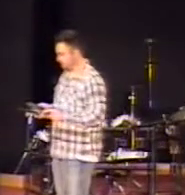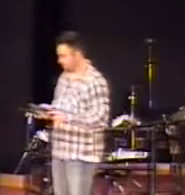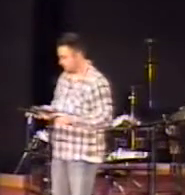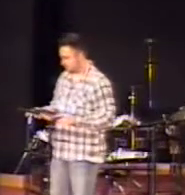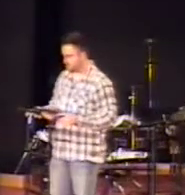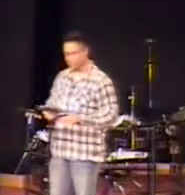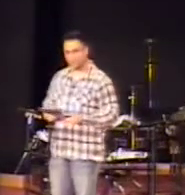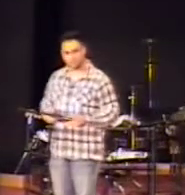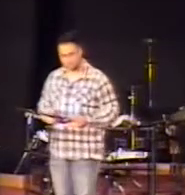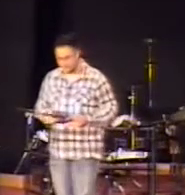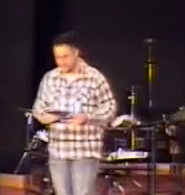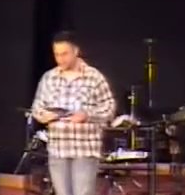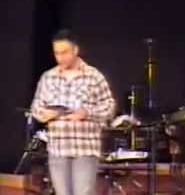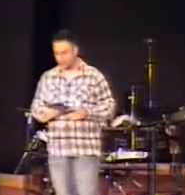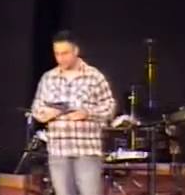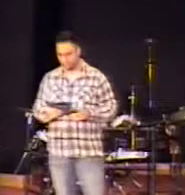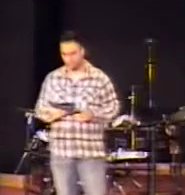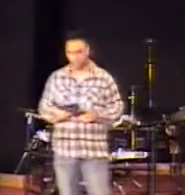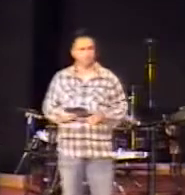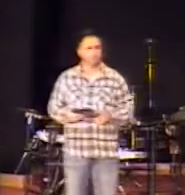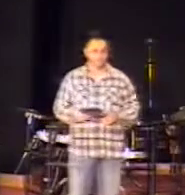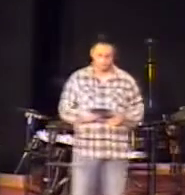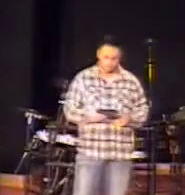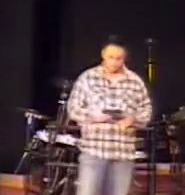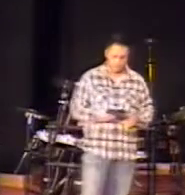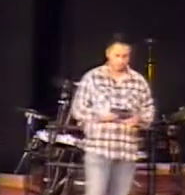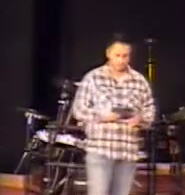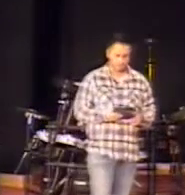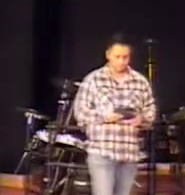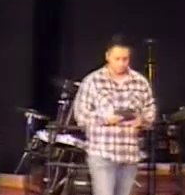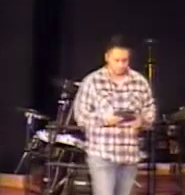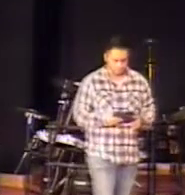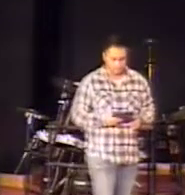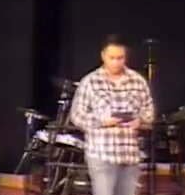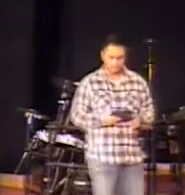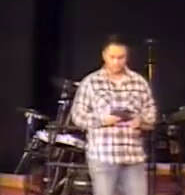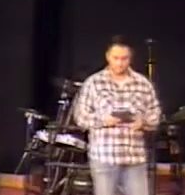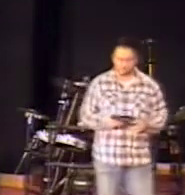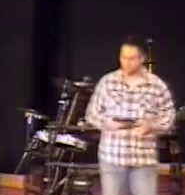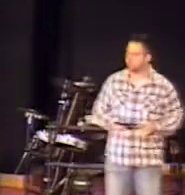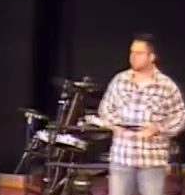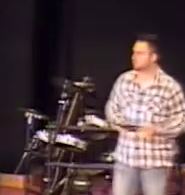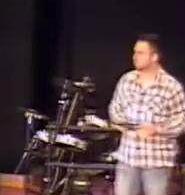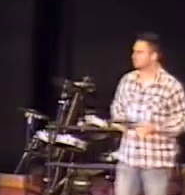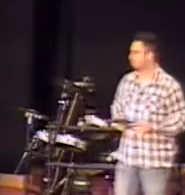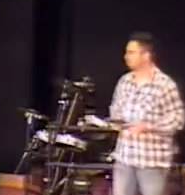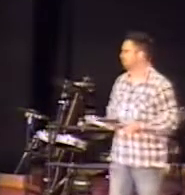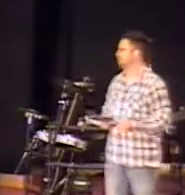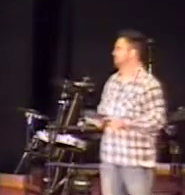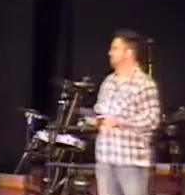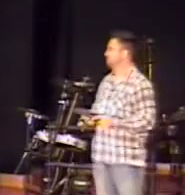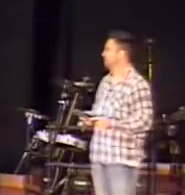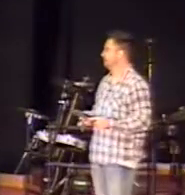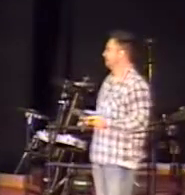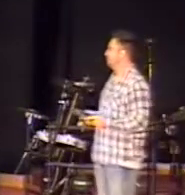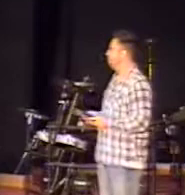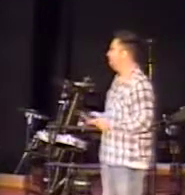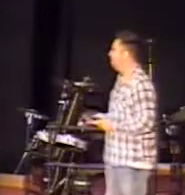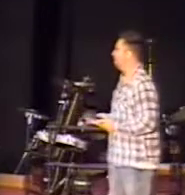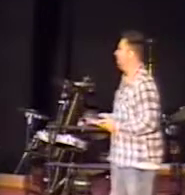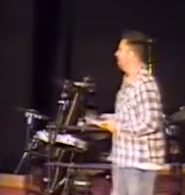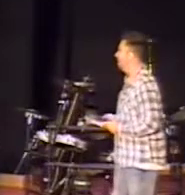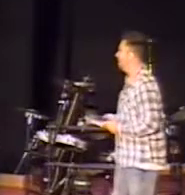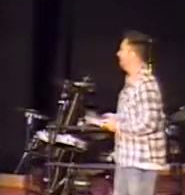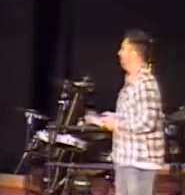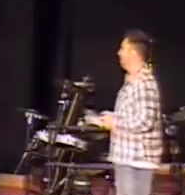slandered, mocked, underpaid, overworked, terrible neighbors, sleepless nights, disappointments, failures, and the list can go